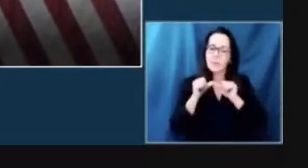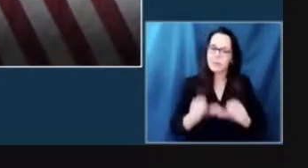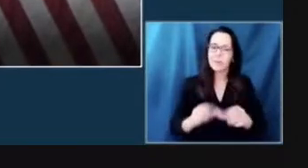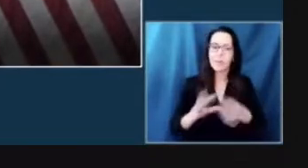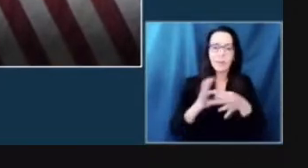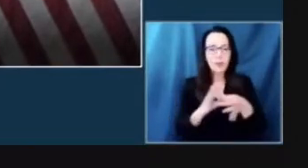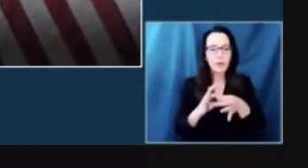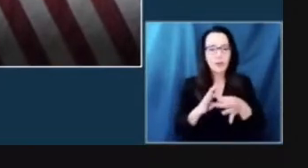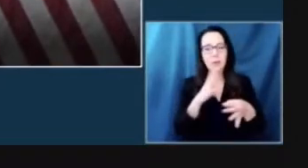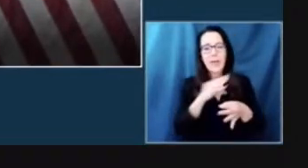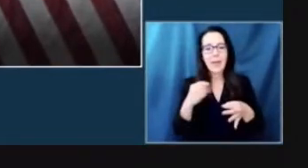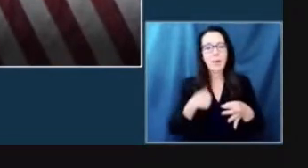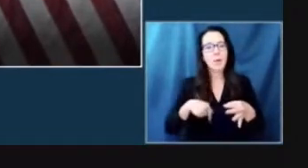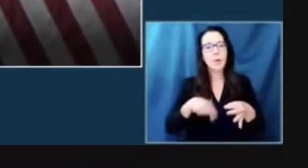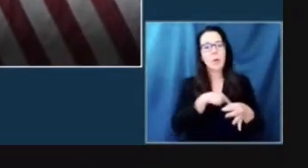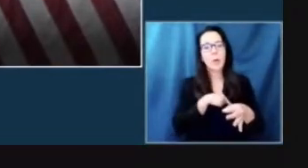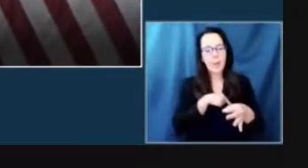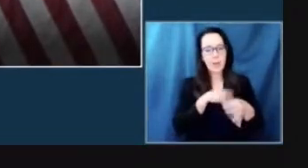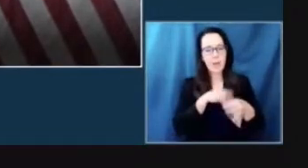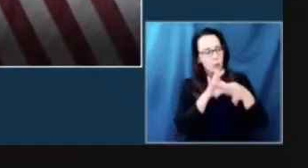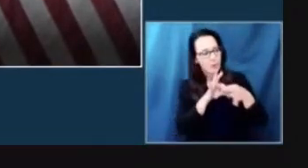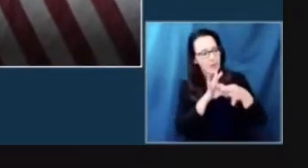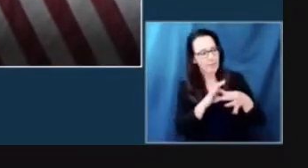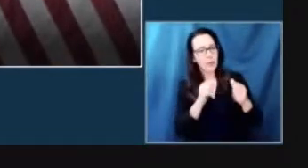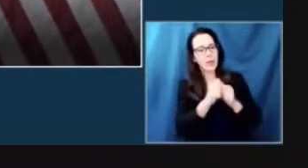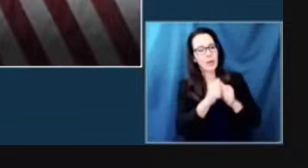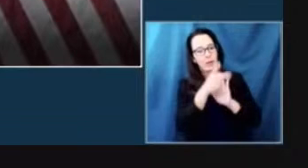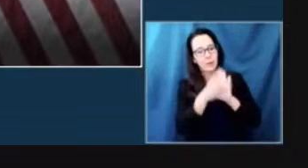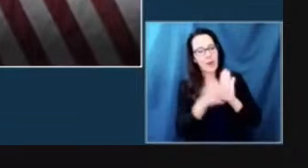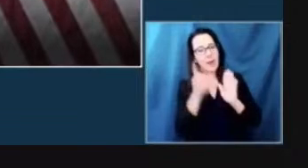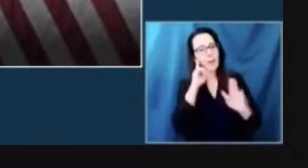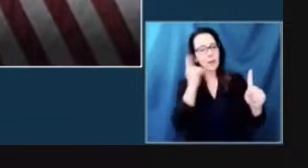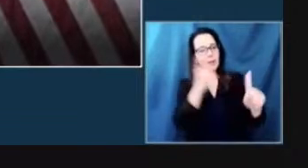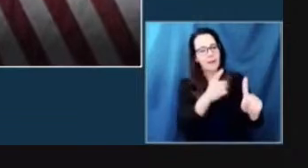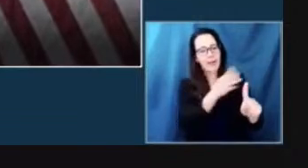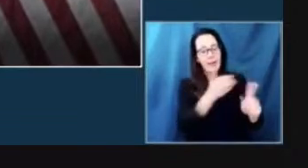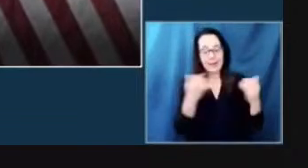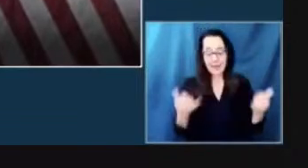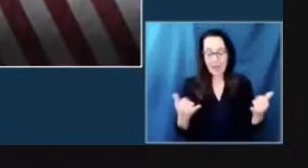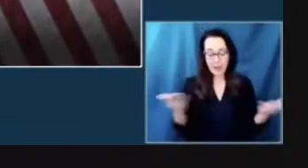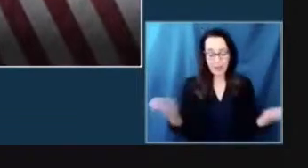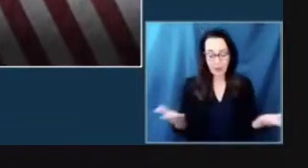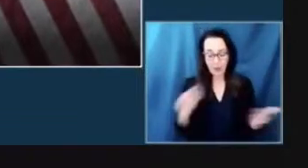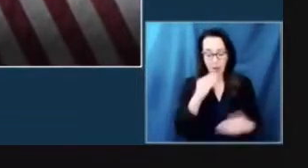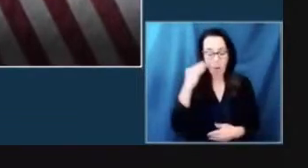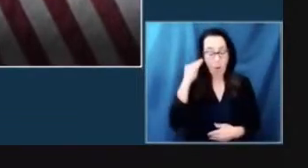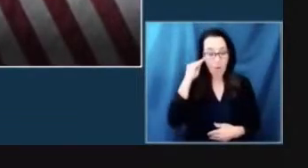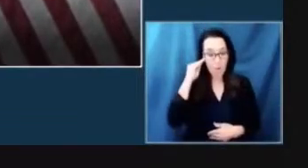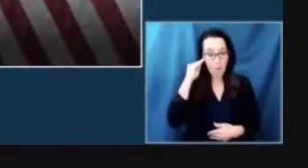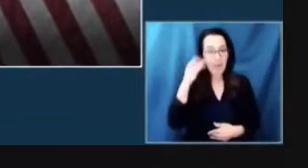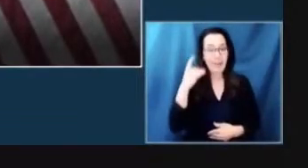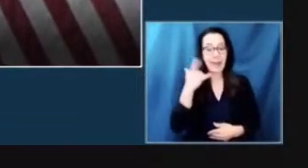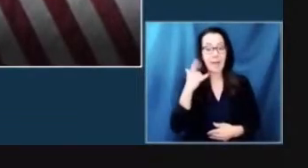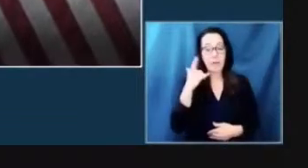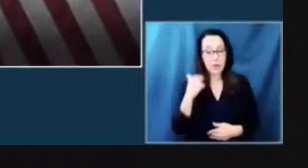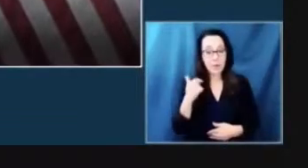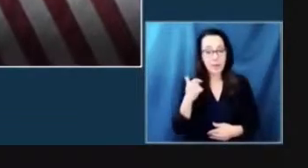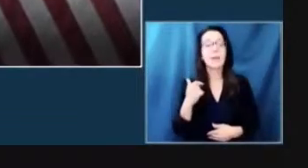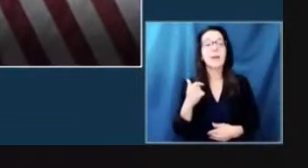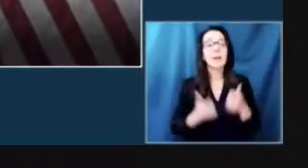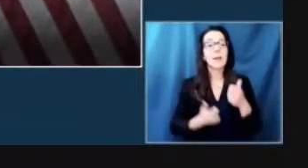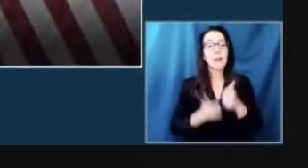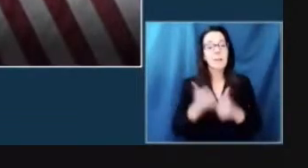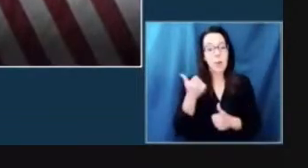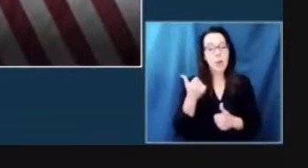in our principles and in our purpose. And now here at home, our home, California, the most populous state, the